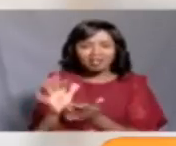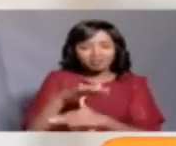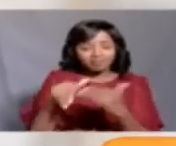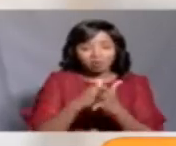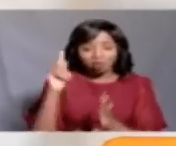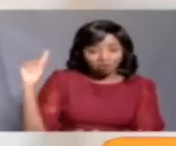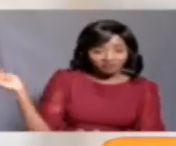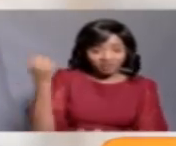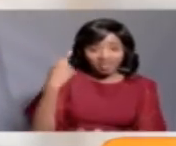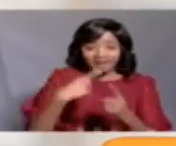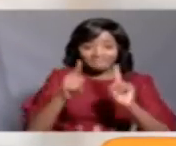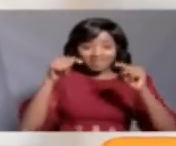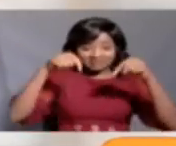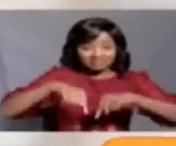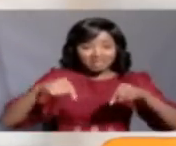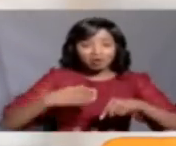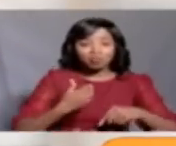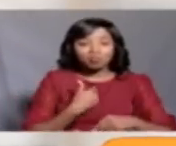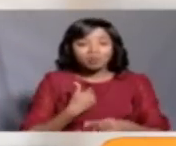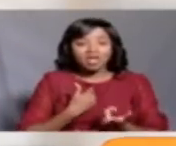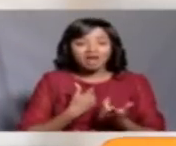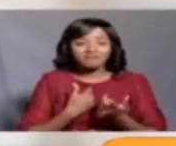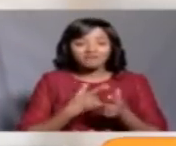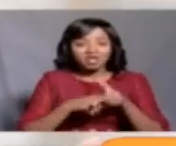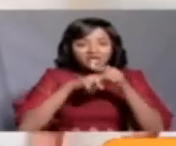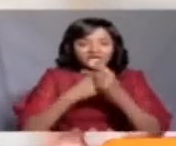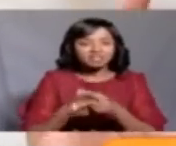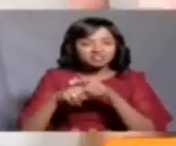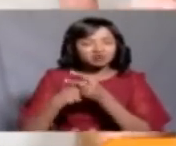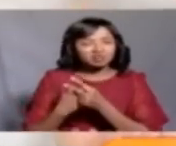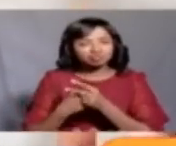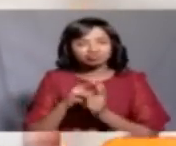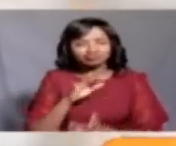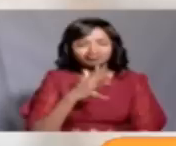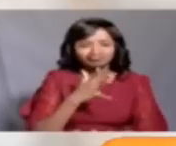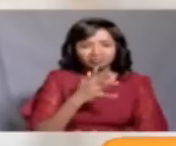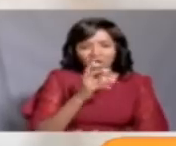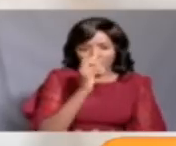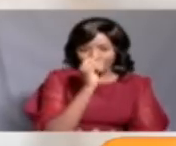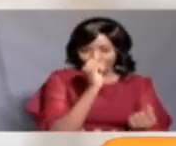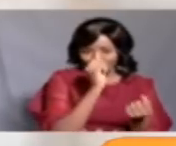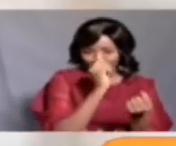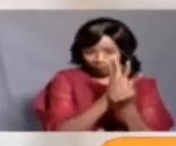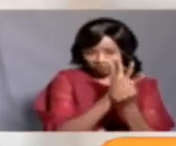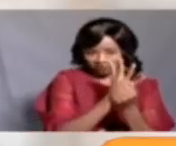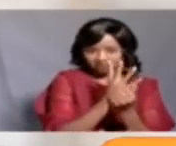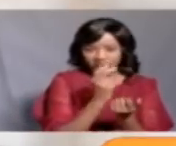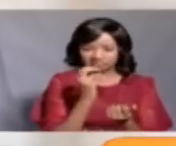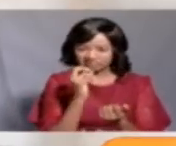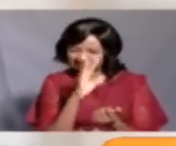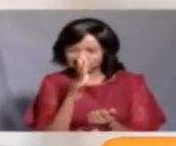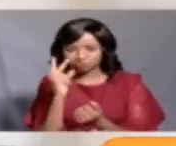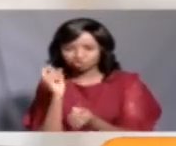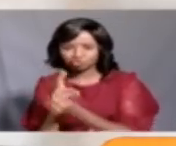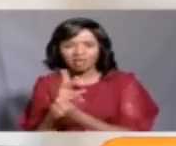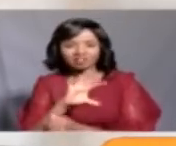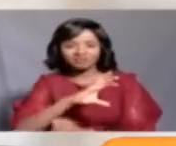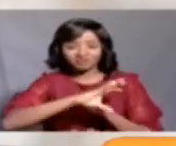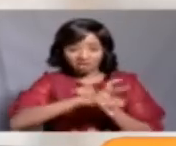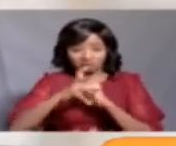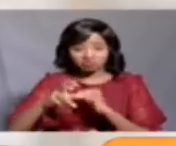the moment, I think we have like an installation at least in about 14 or 12 counties. So within the